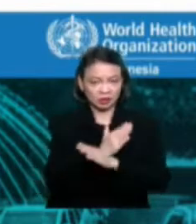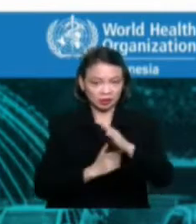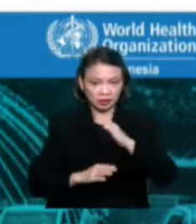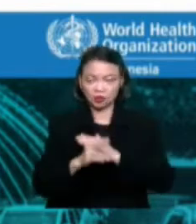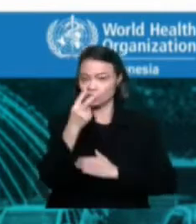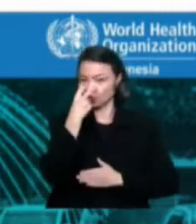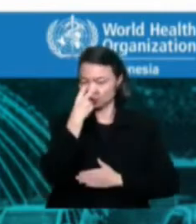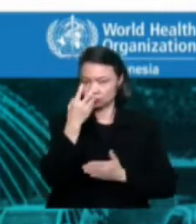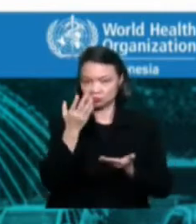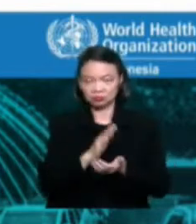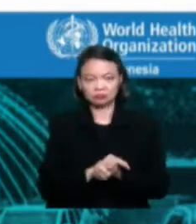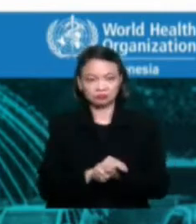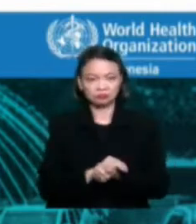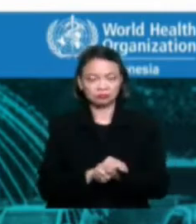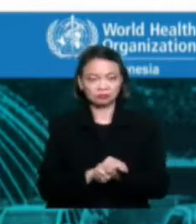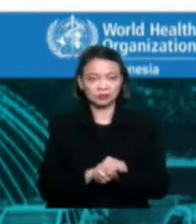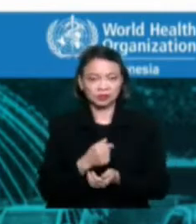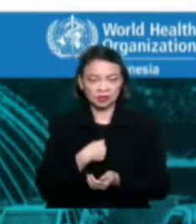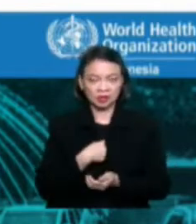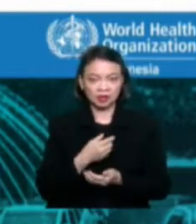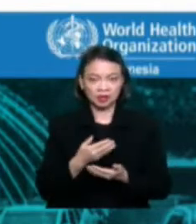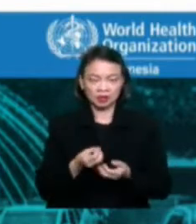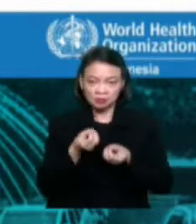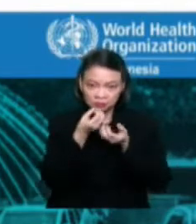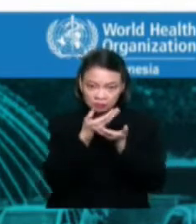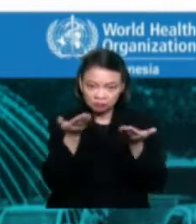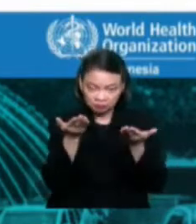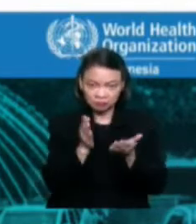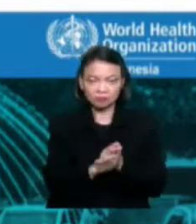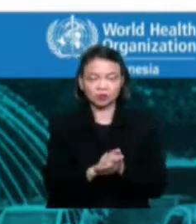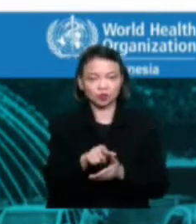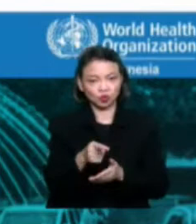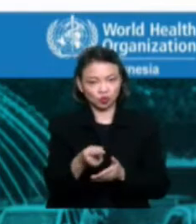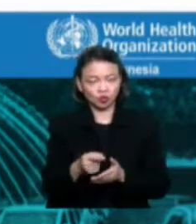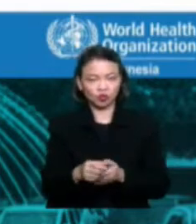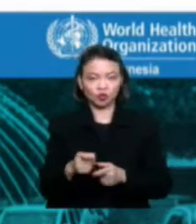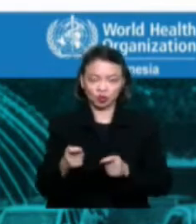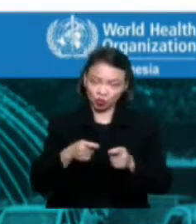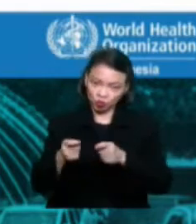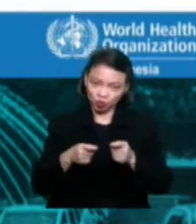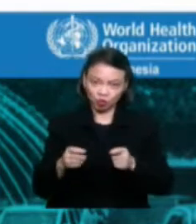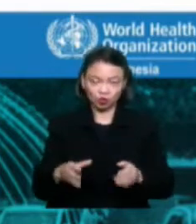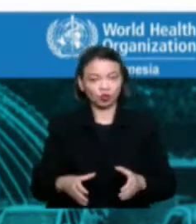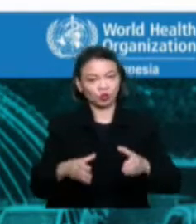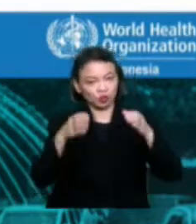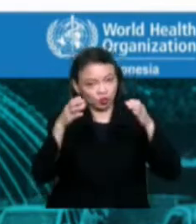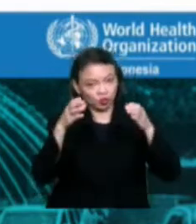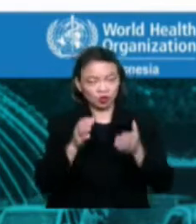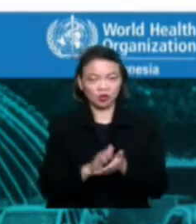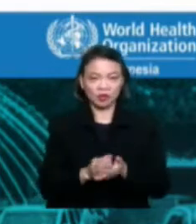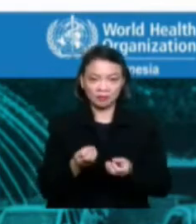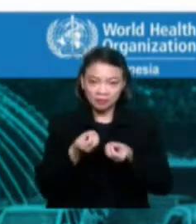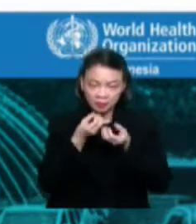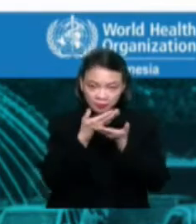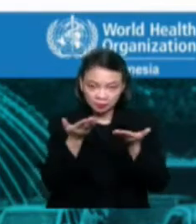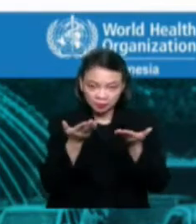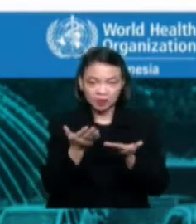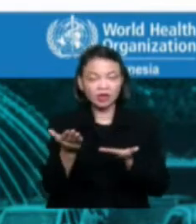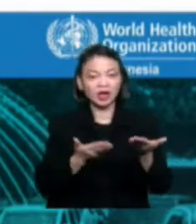goal is we don't want to leave anybody behind. And this group of people may be left behind if we do not do more. And Jakarta is already